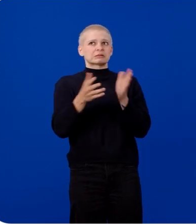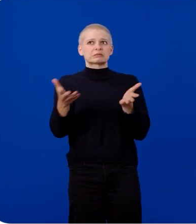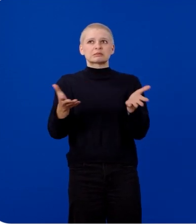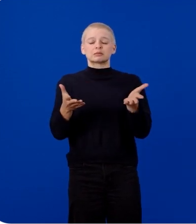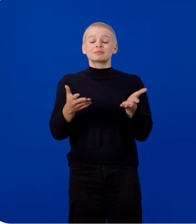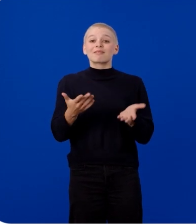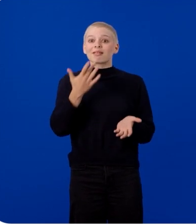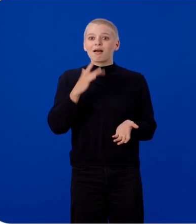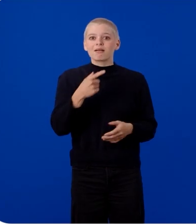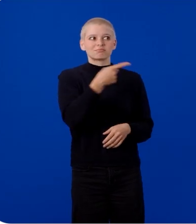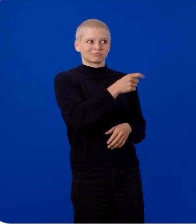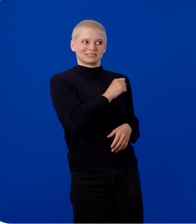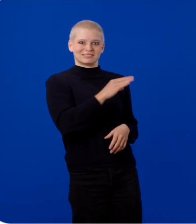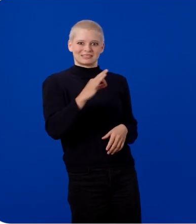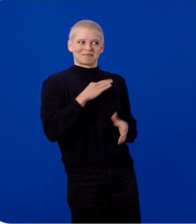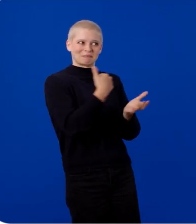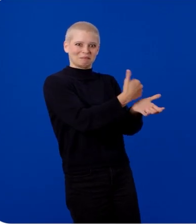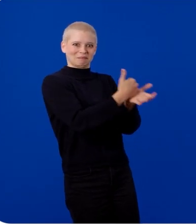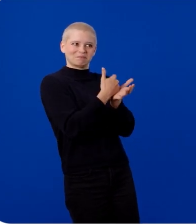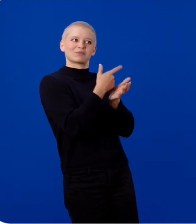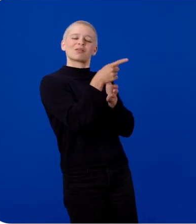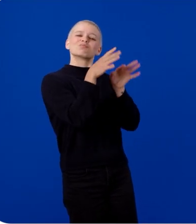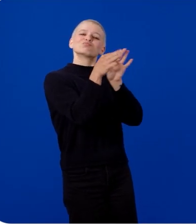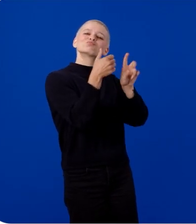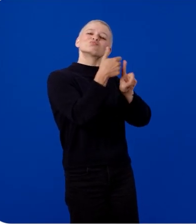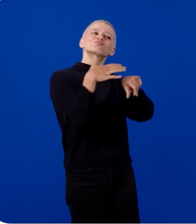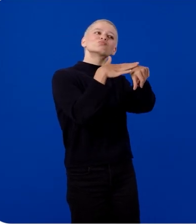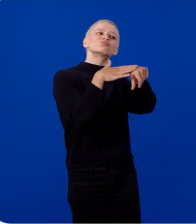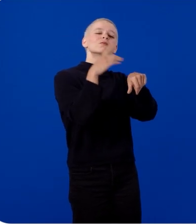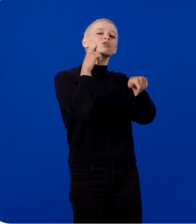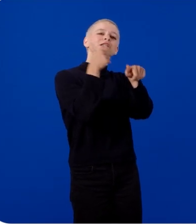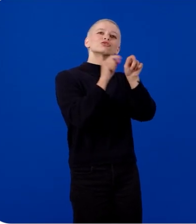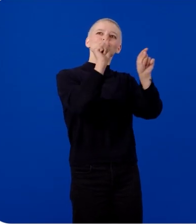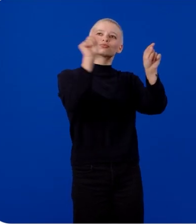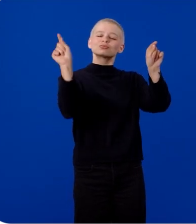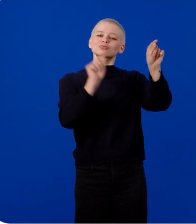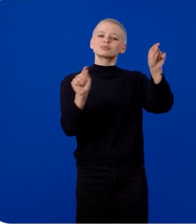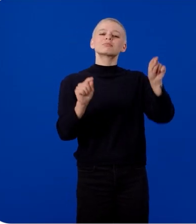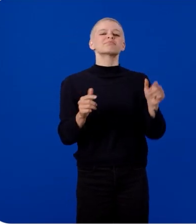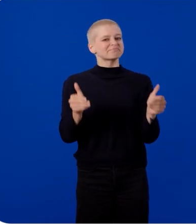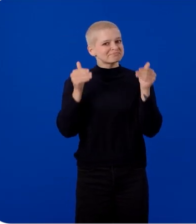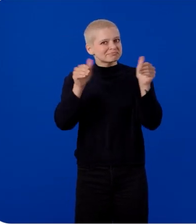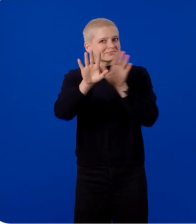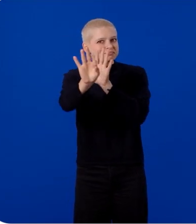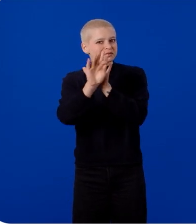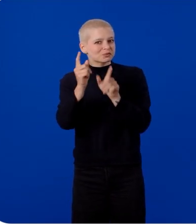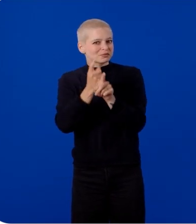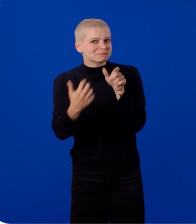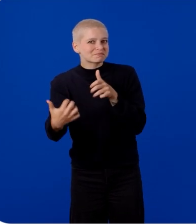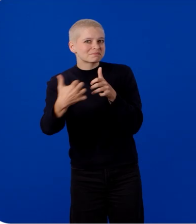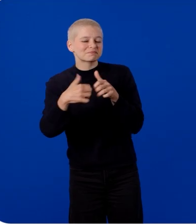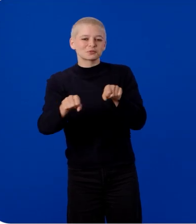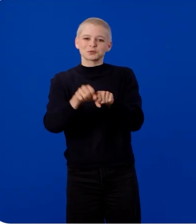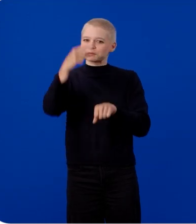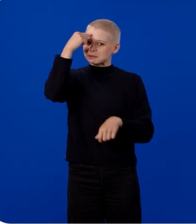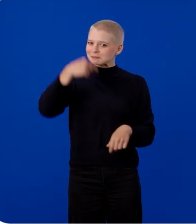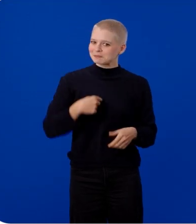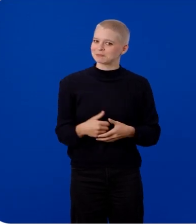Fortunately, the helpful staff of REI was able to give me a little bit of info, and from that I was able to choose the right pair of shoes for